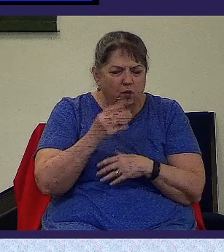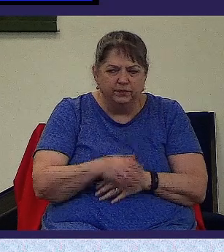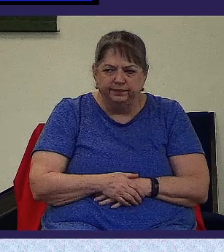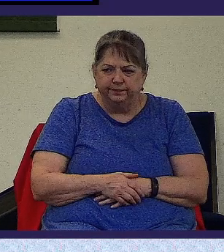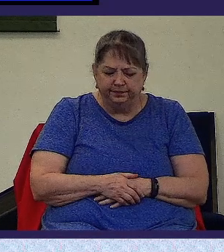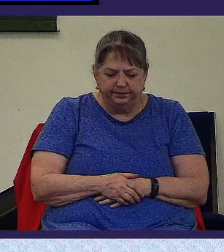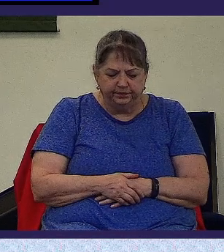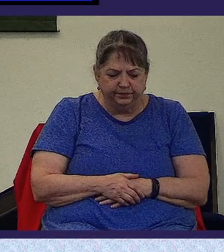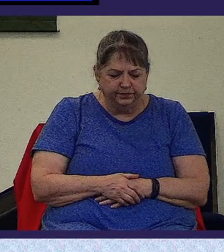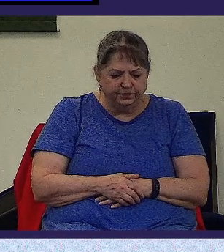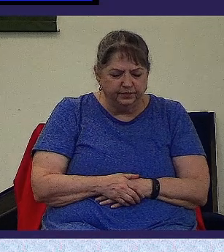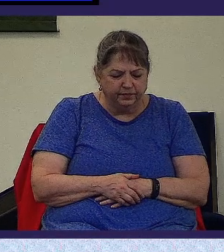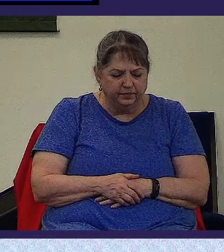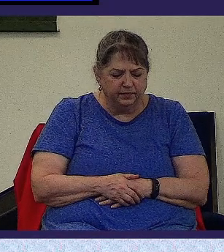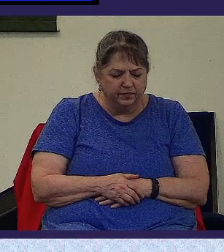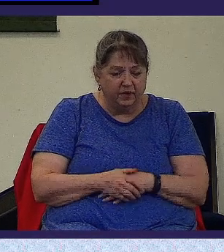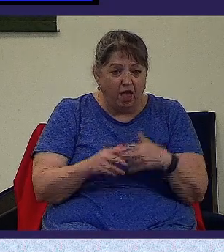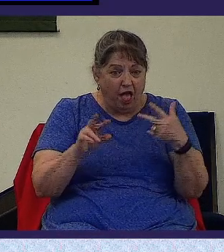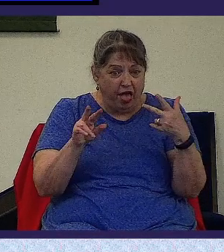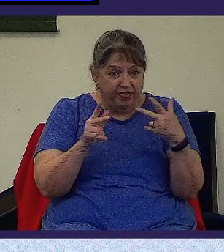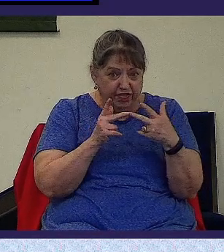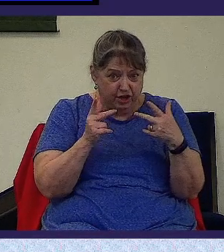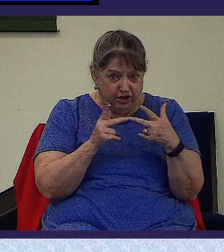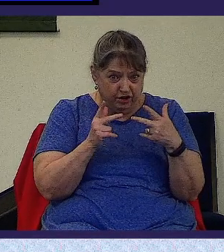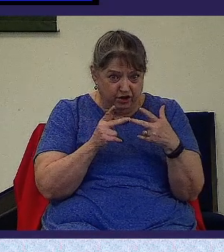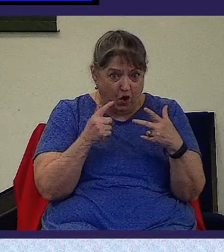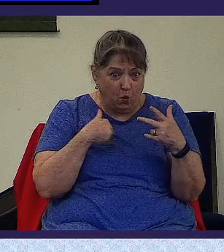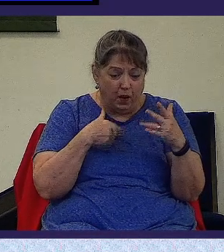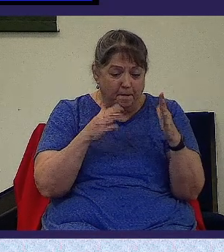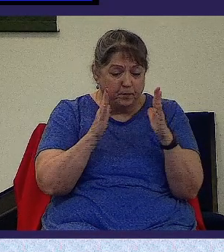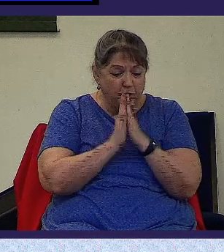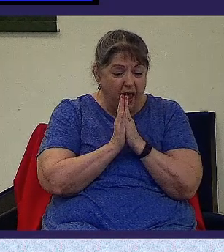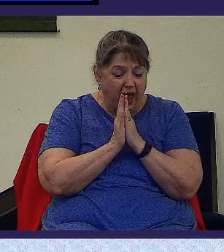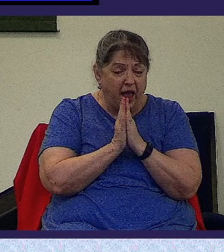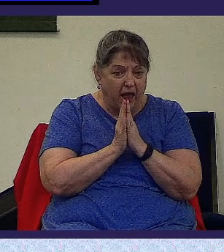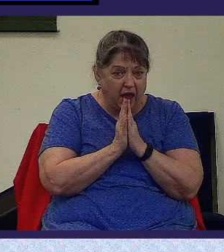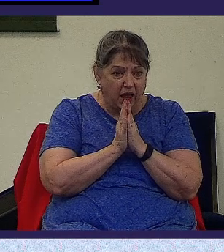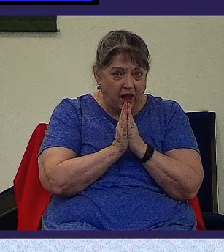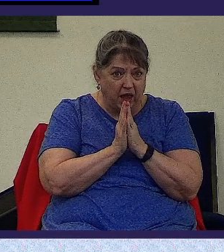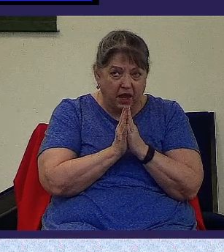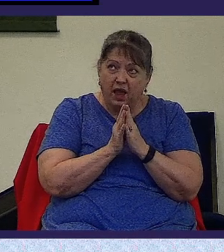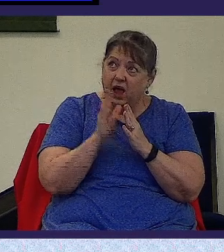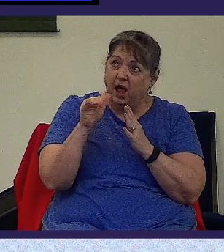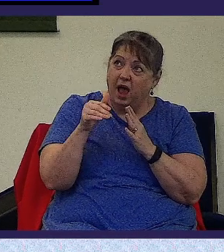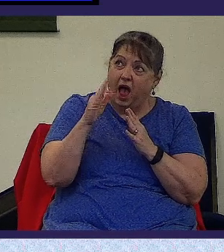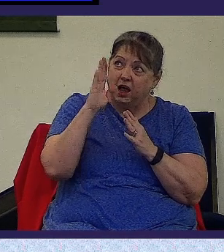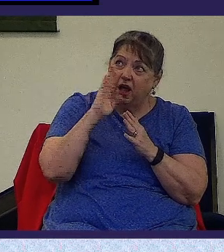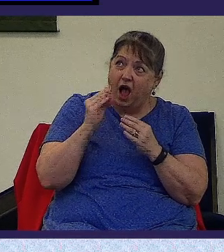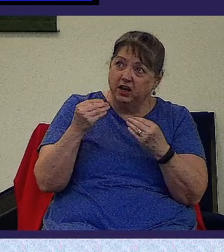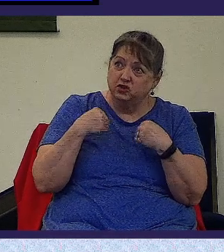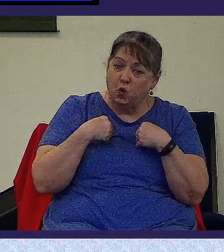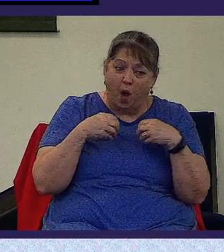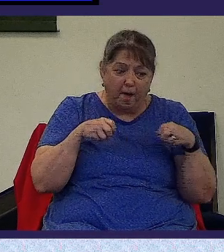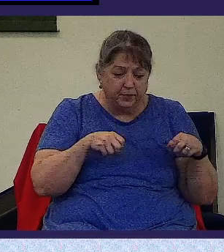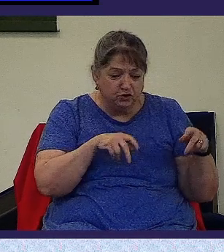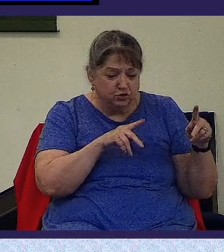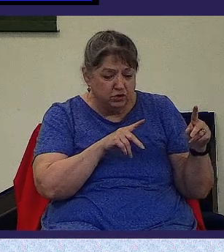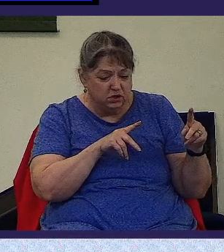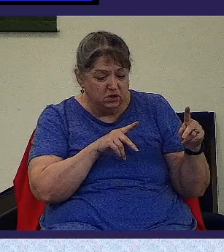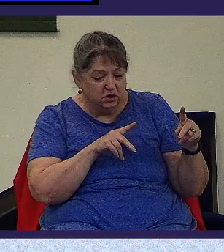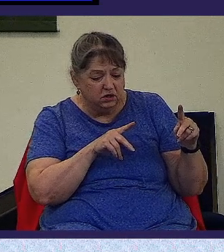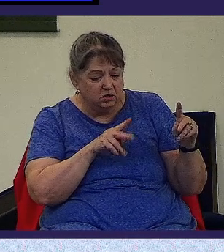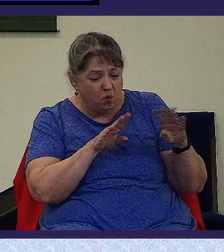powerful thirdly for open to opportunities to show and share god to those he brings our way uh